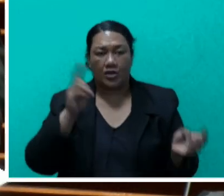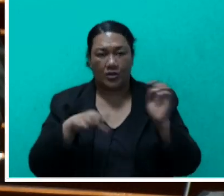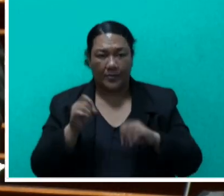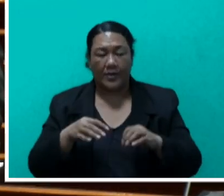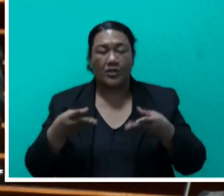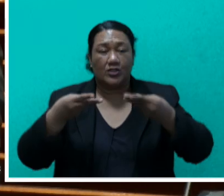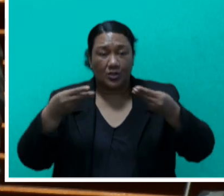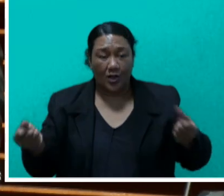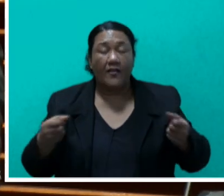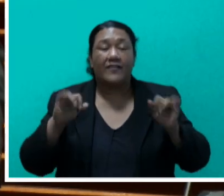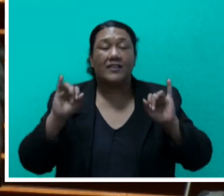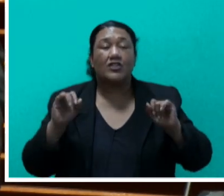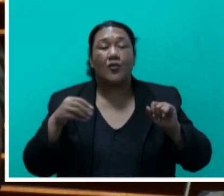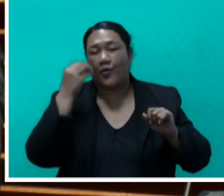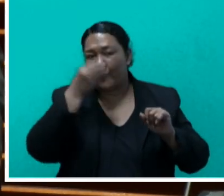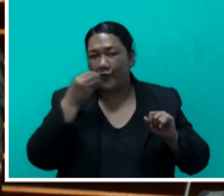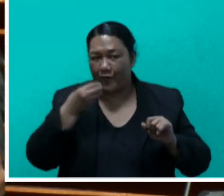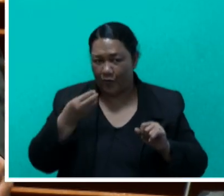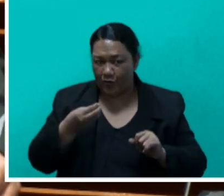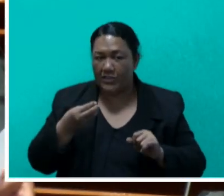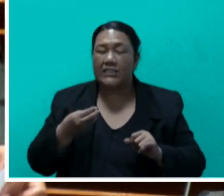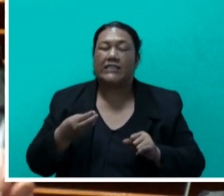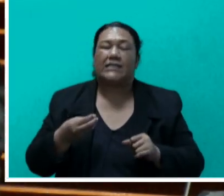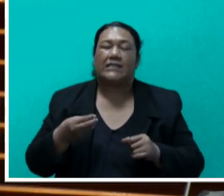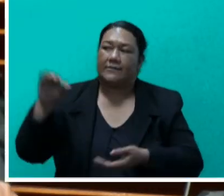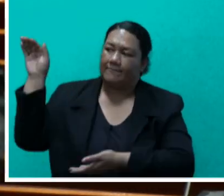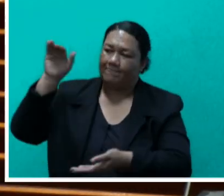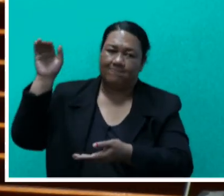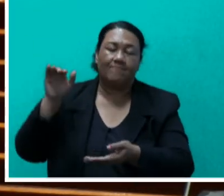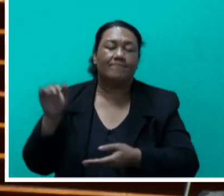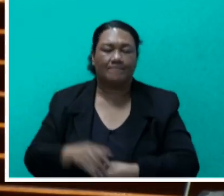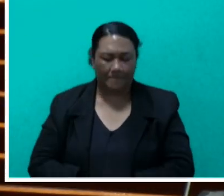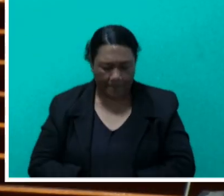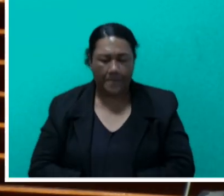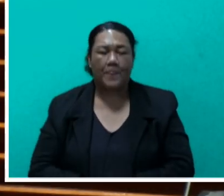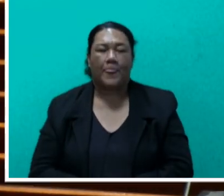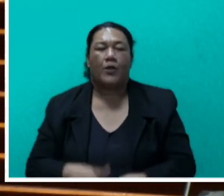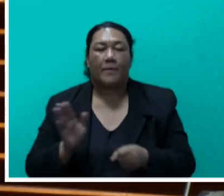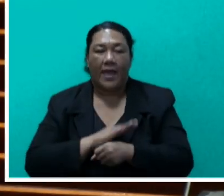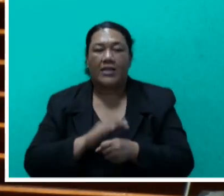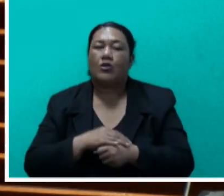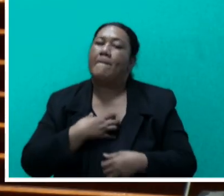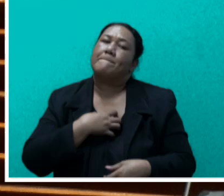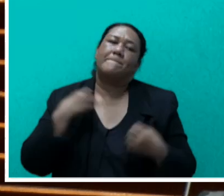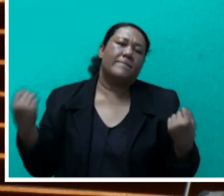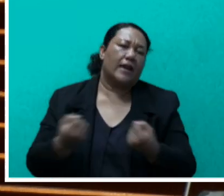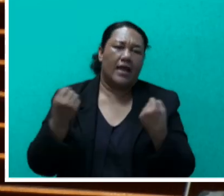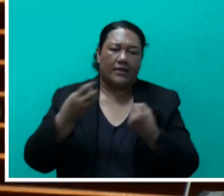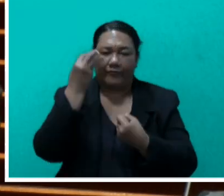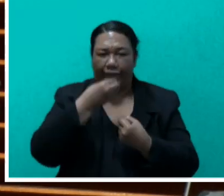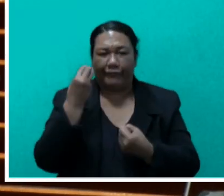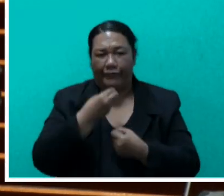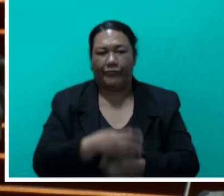food security and nutrition, which is a very important component of measuring poverty. Mr. Speaker, sir,